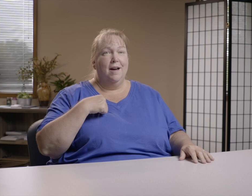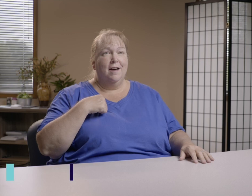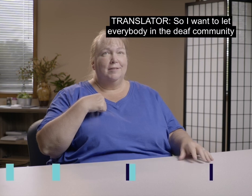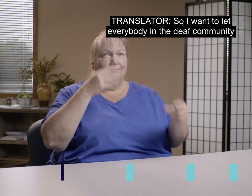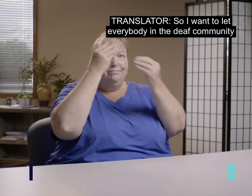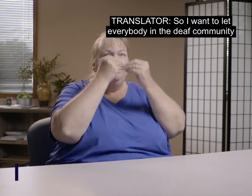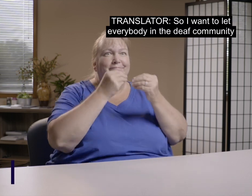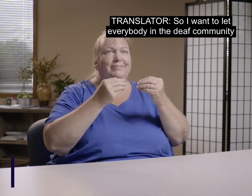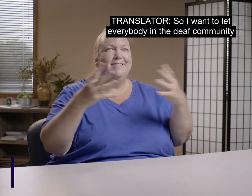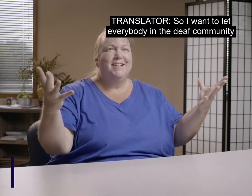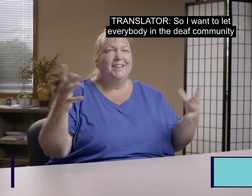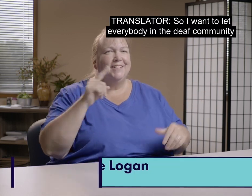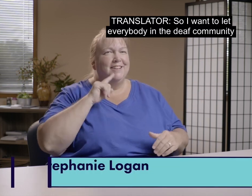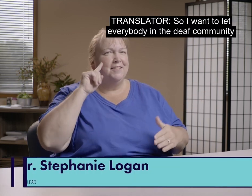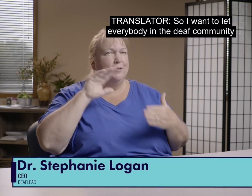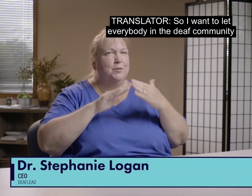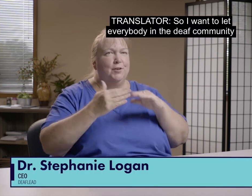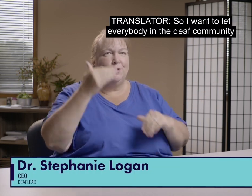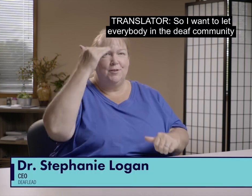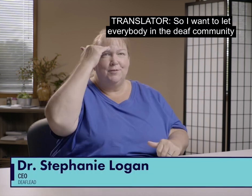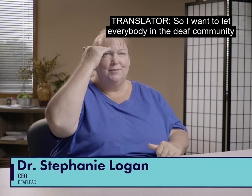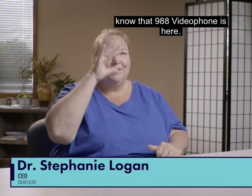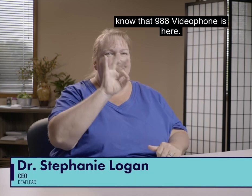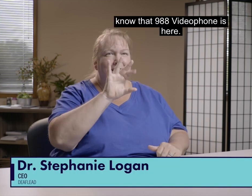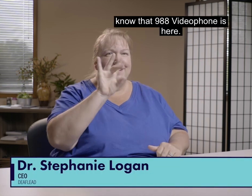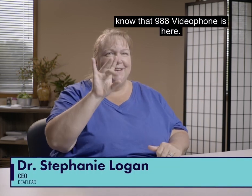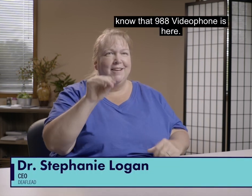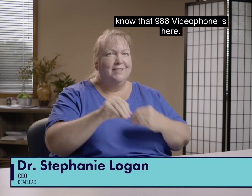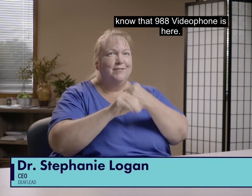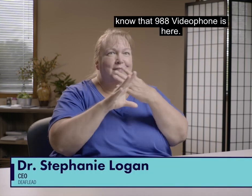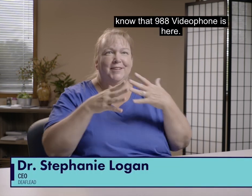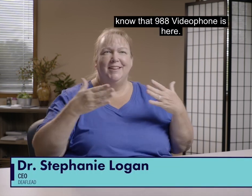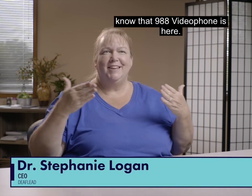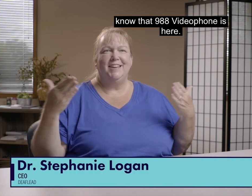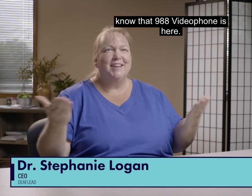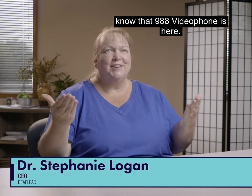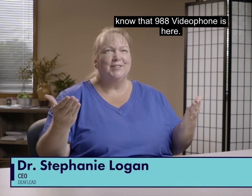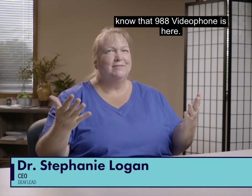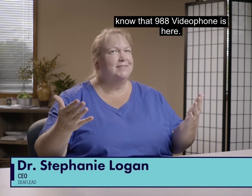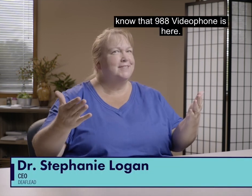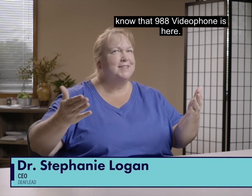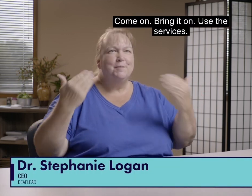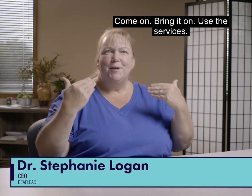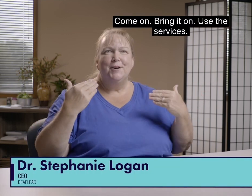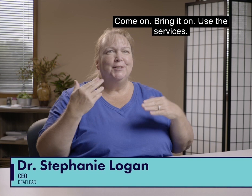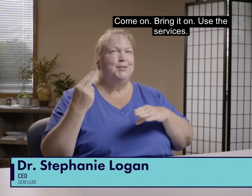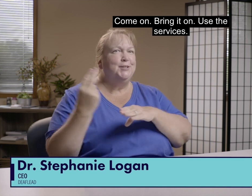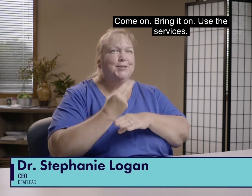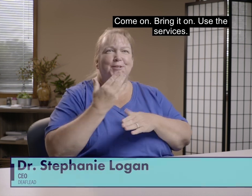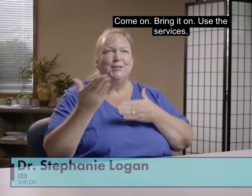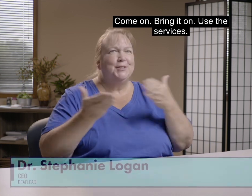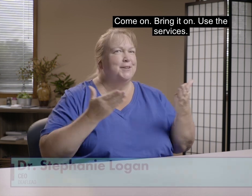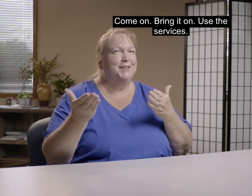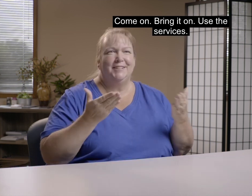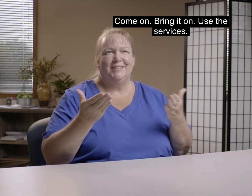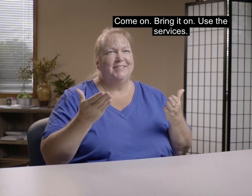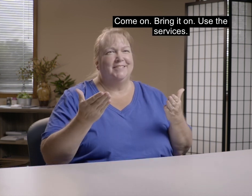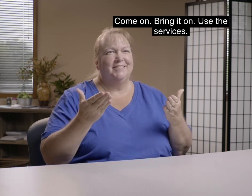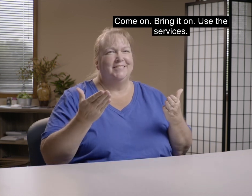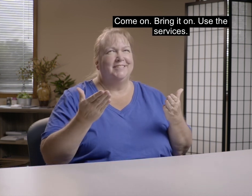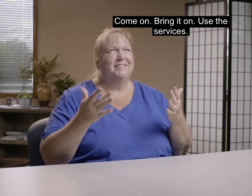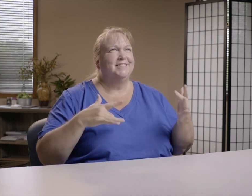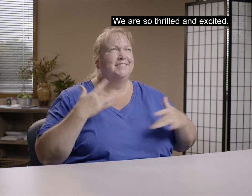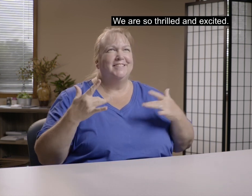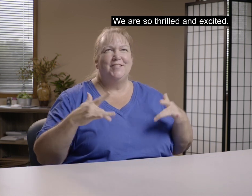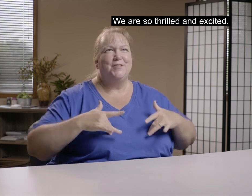important. So I want to let everybody in the deaf community know that 988 video phone is here. Come on, bring it on, use the